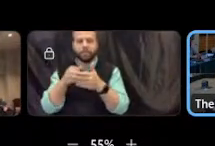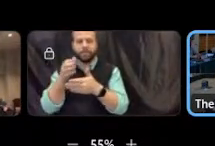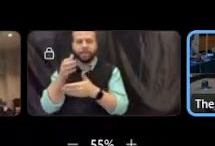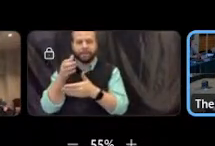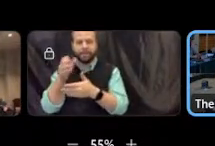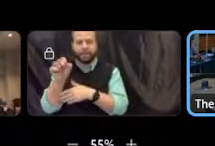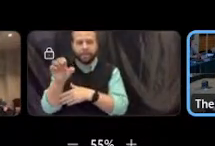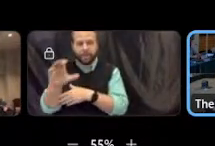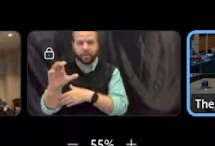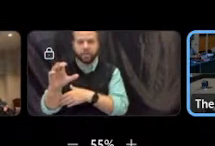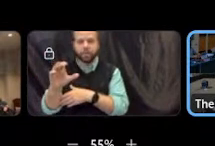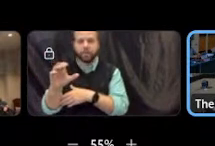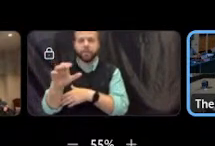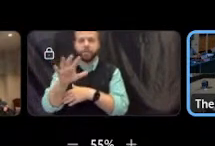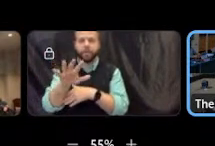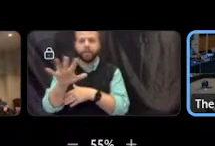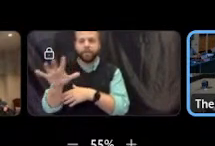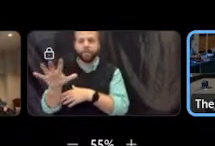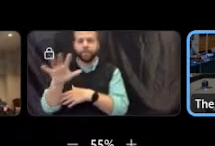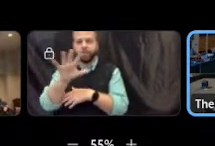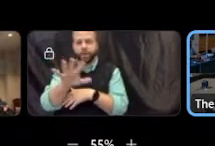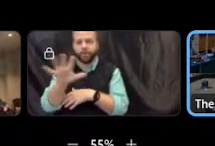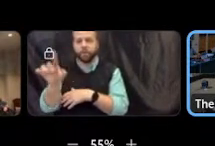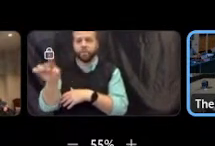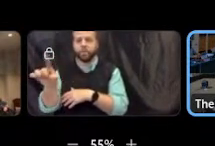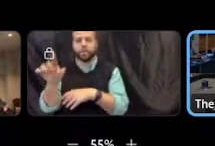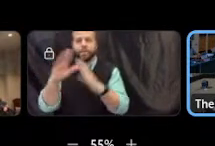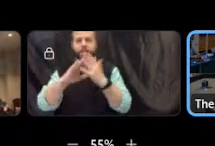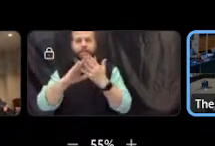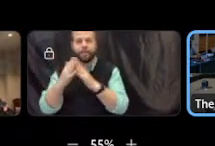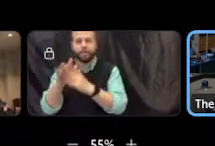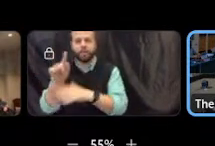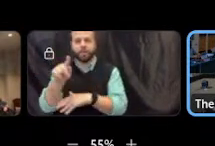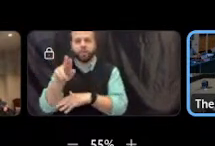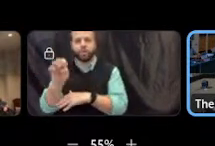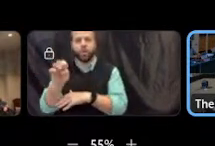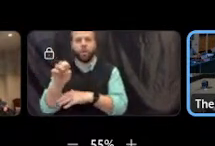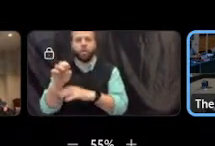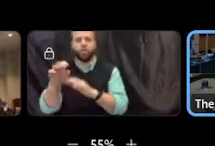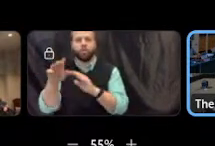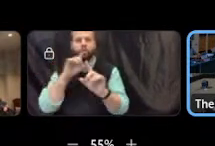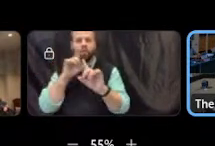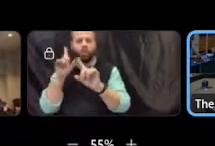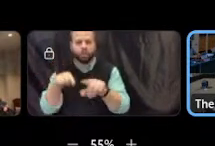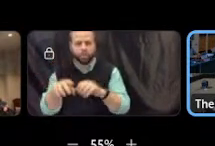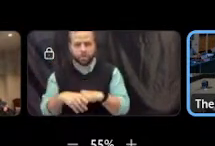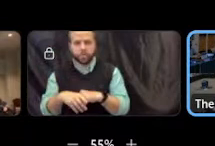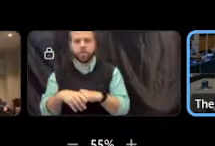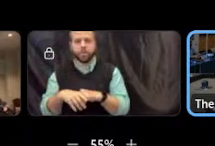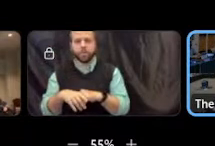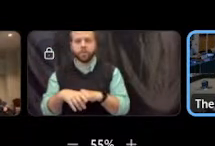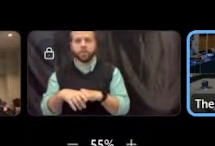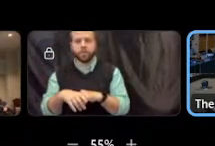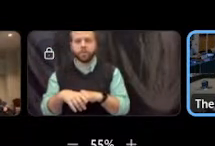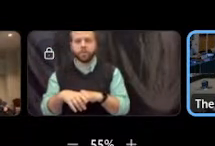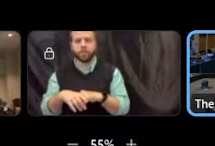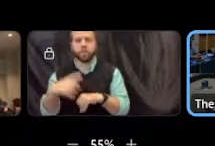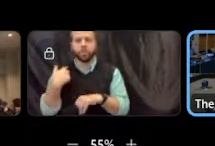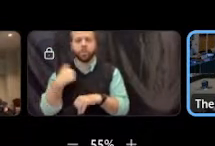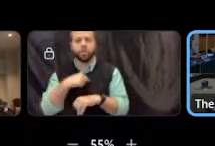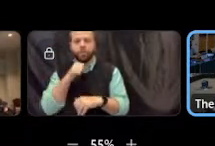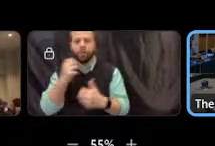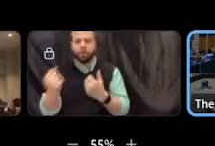ordinance, and this is signs allowed in residential 1 and 2 family zones. Staff does not support the requested